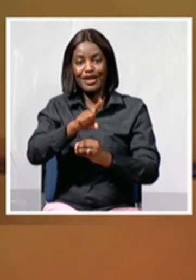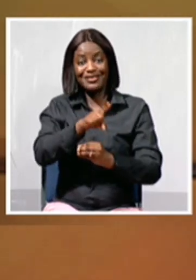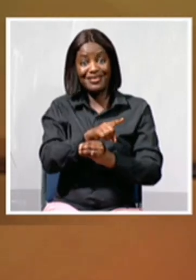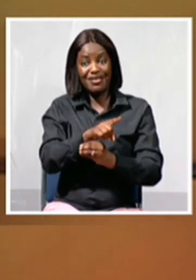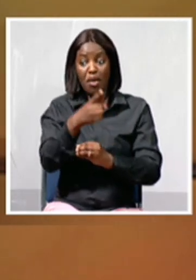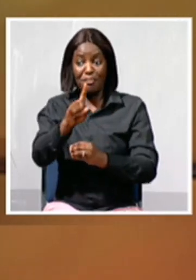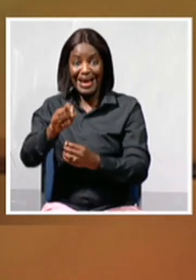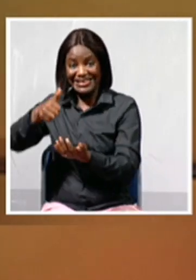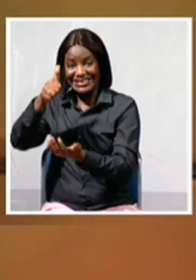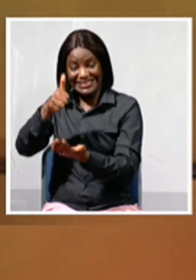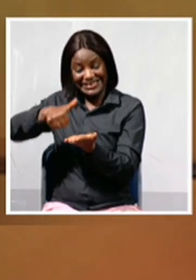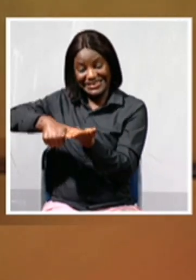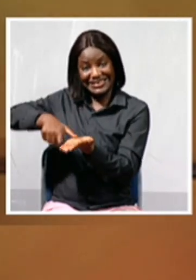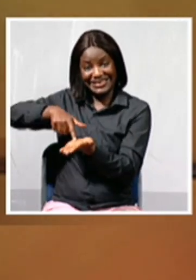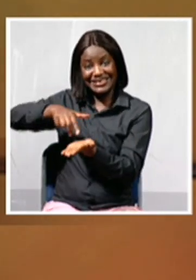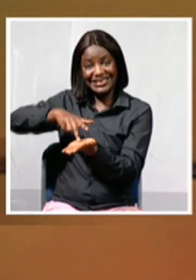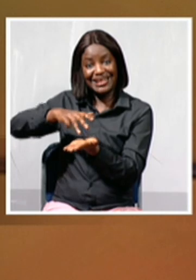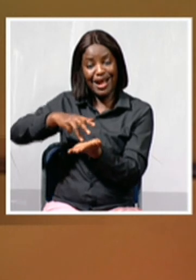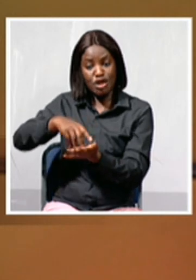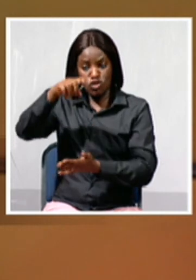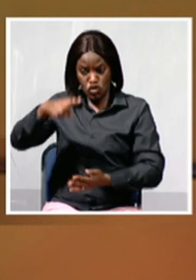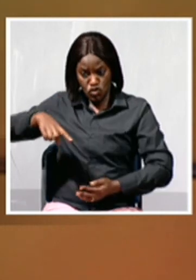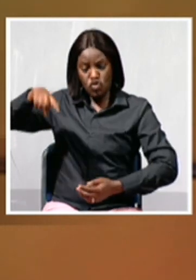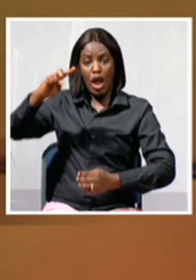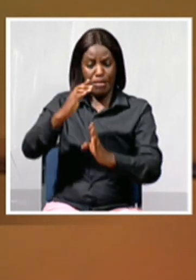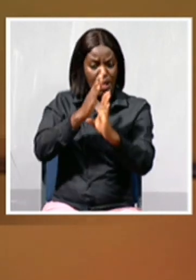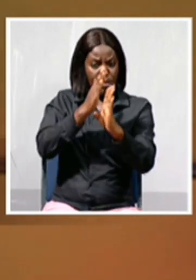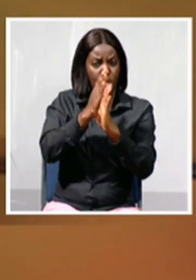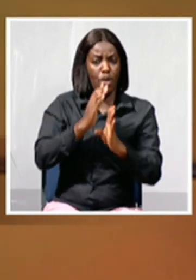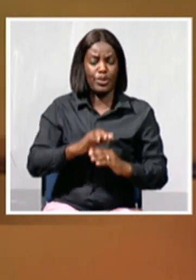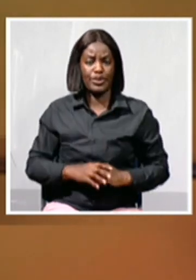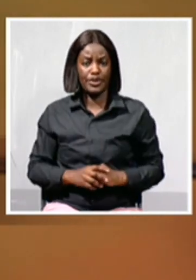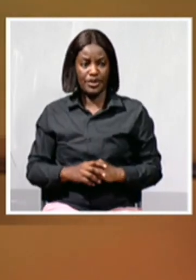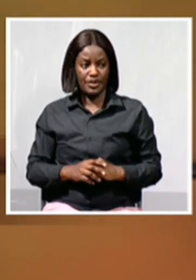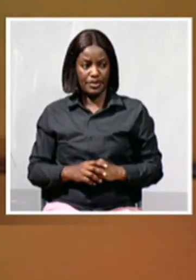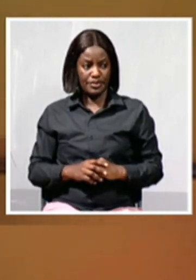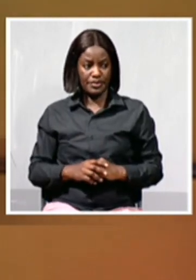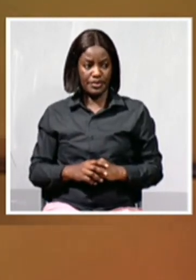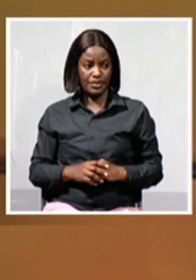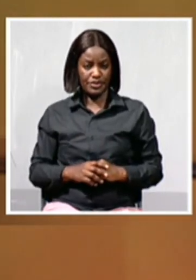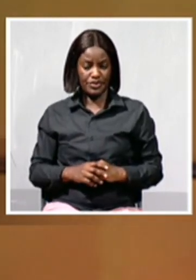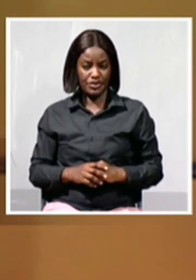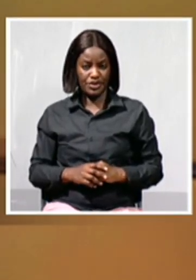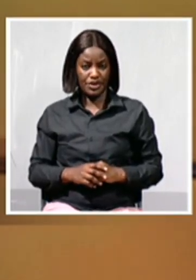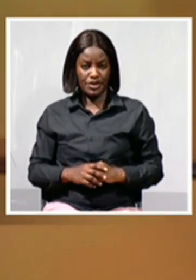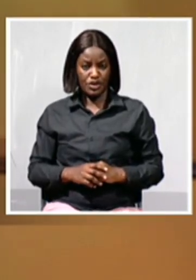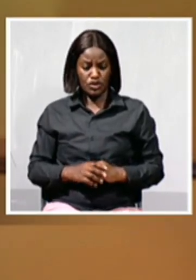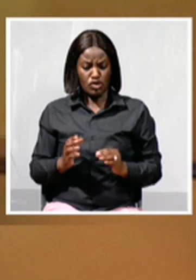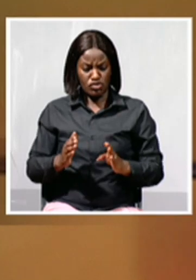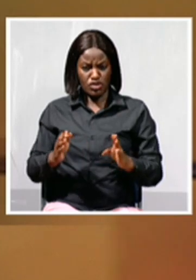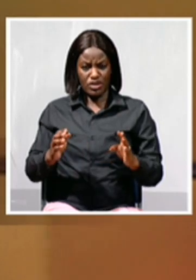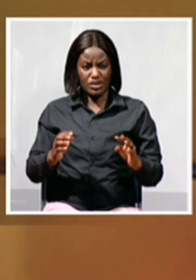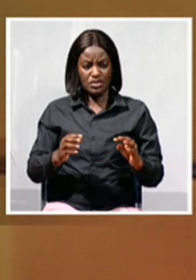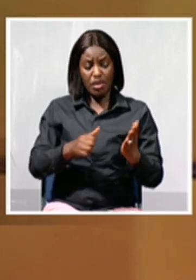must be correctly captured and they must match with the data that is on the system. And this is really to ensure the integrity of